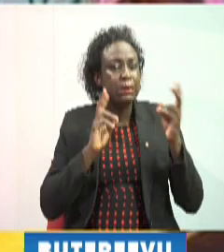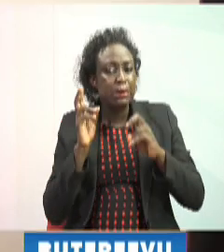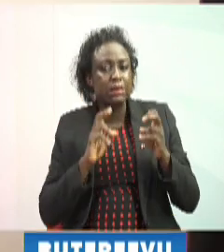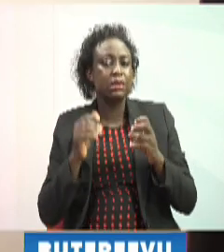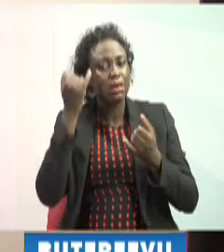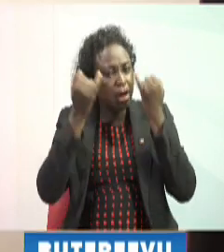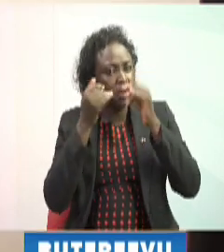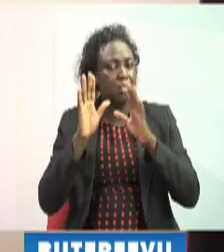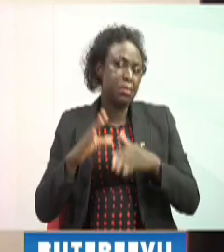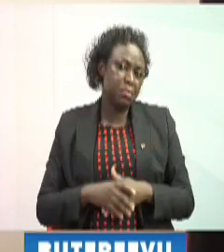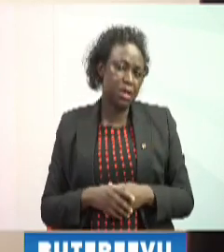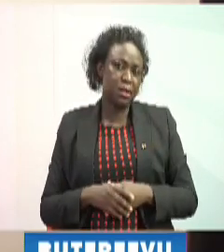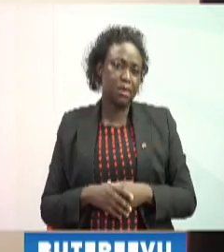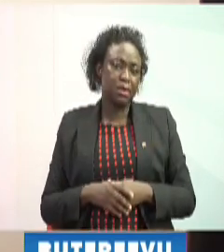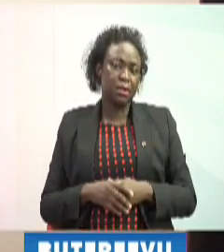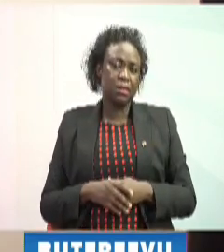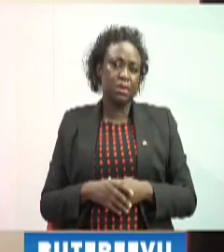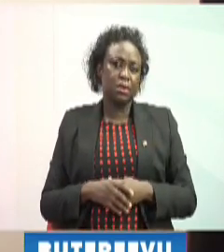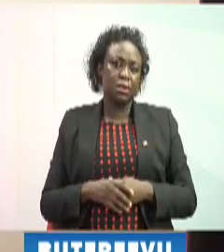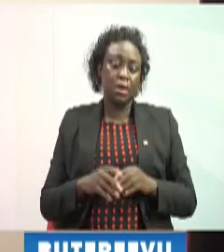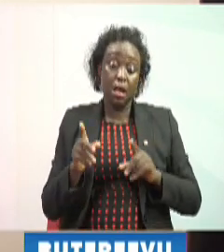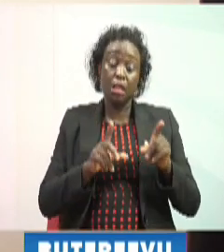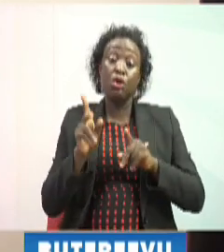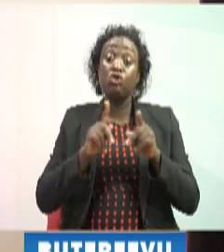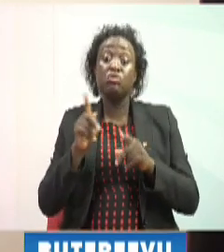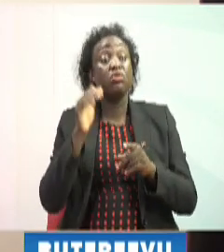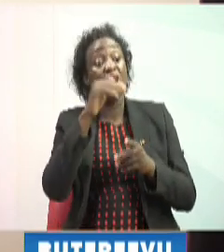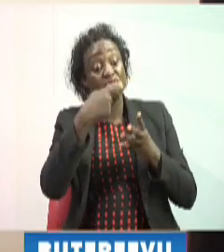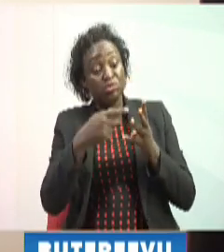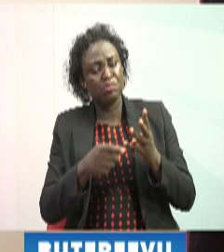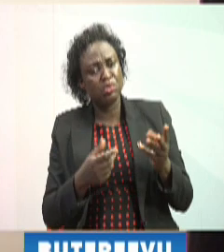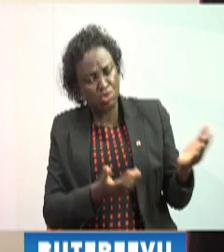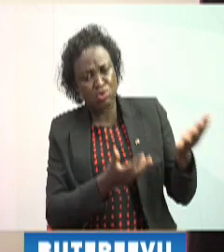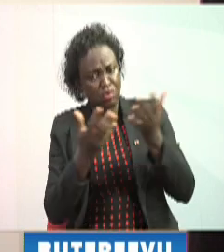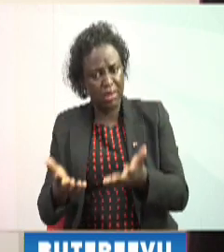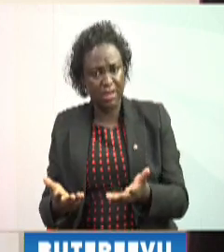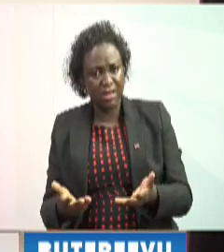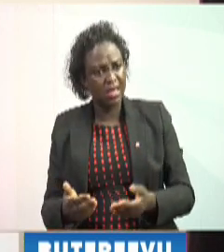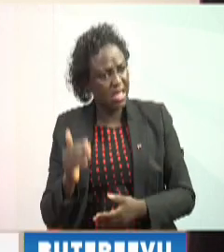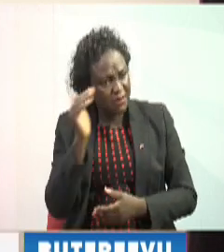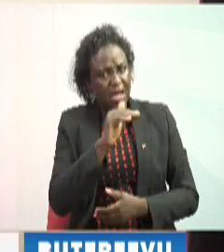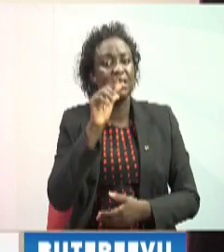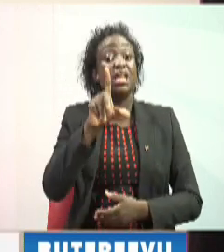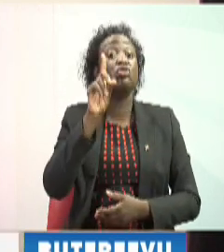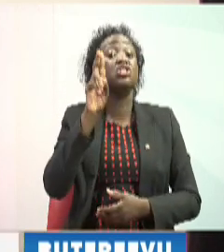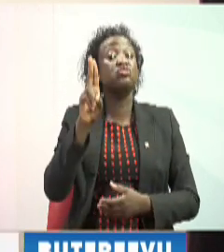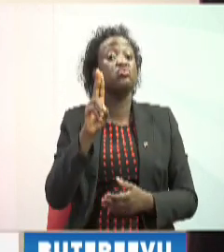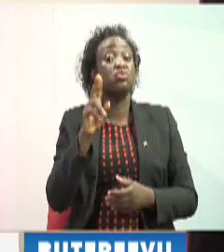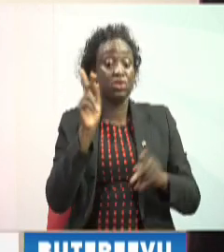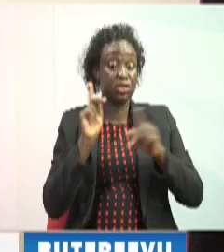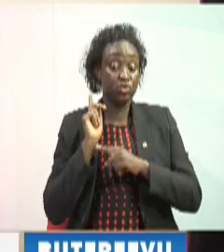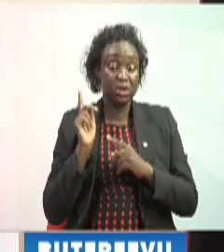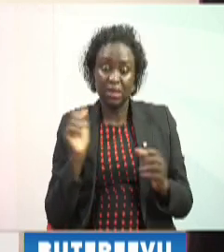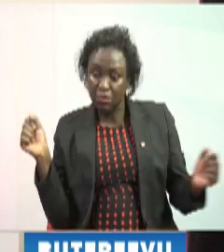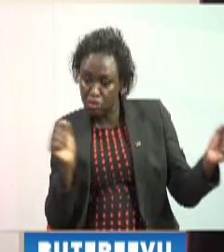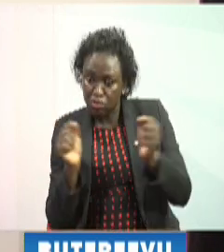kitiibwa. Bring those things which the local people ask for. If they ask for LDUs, give them LDUs. Don't